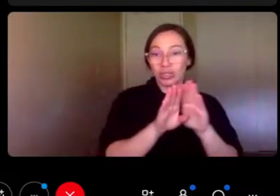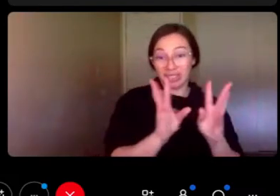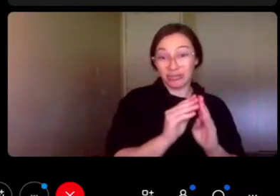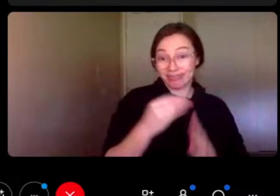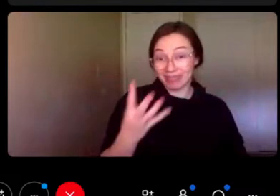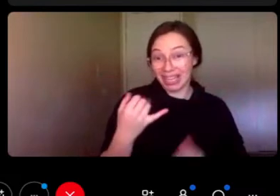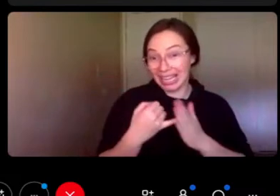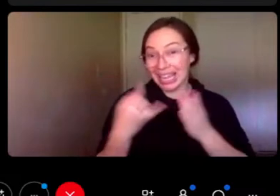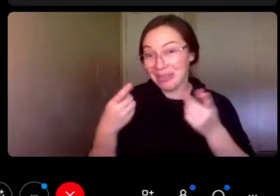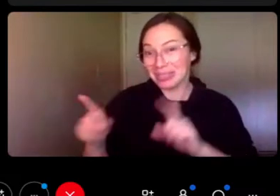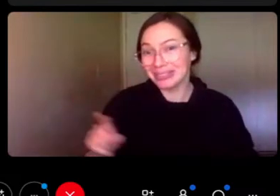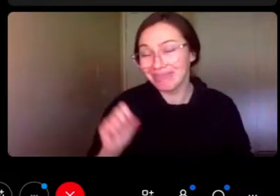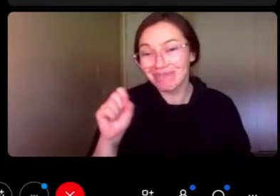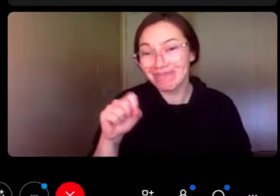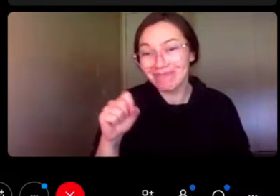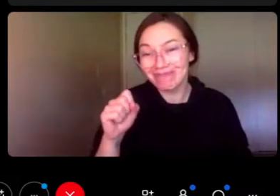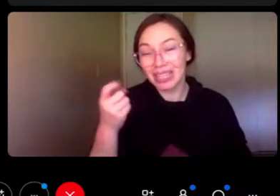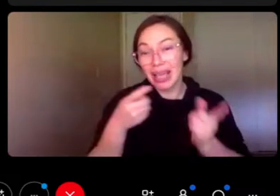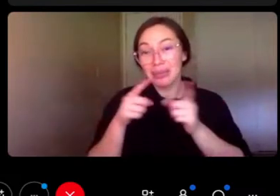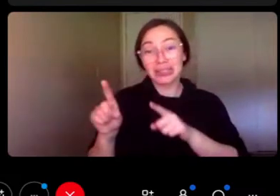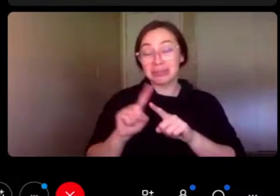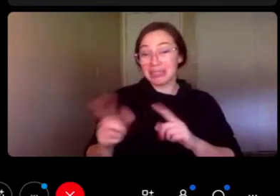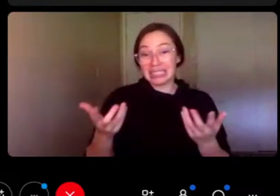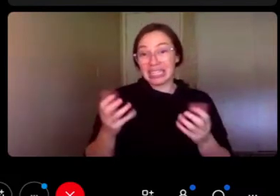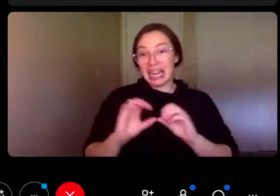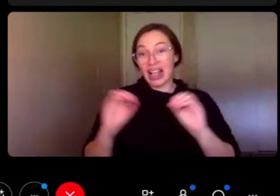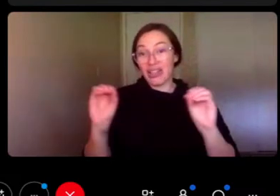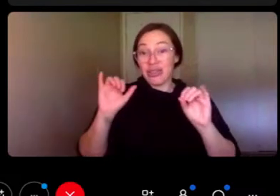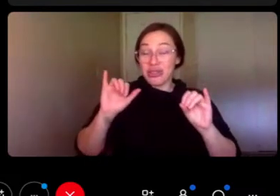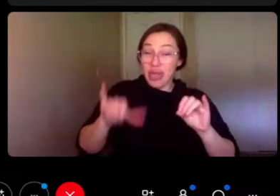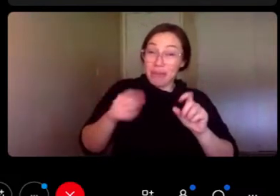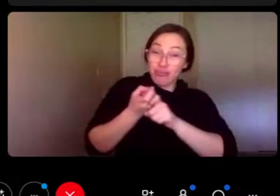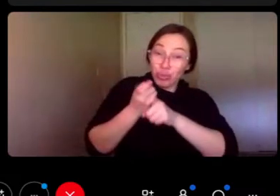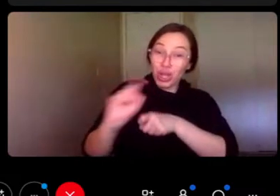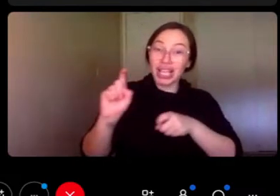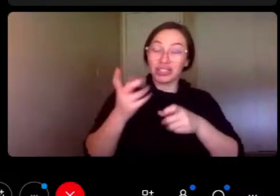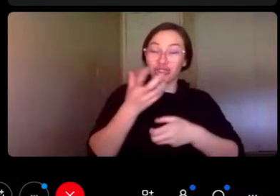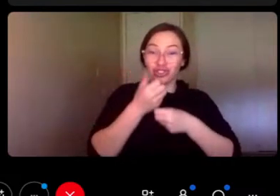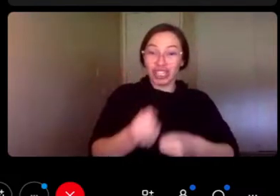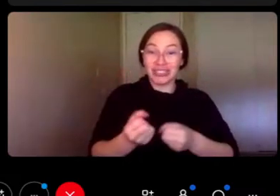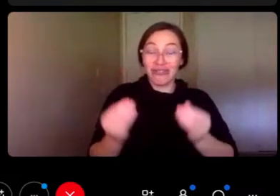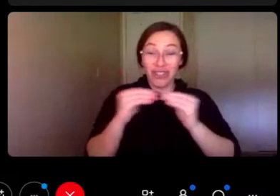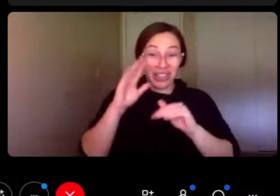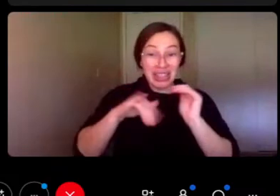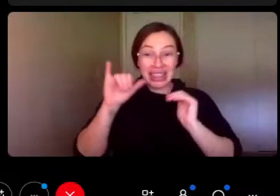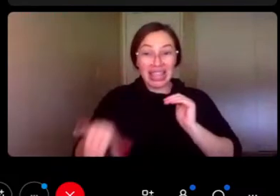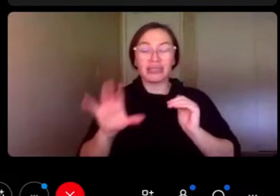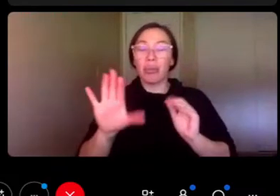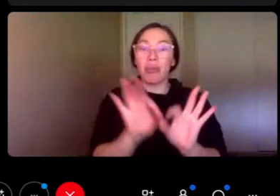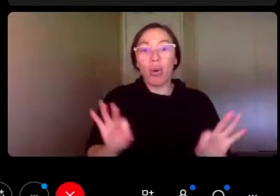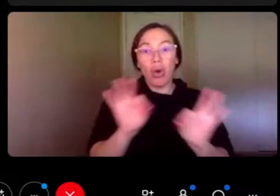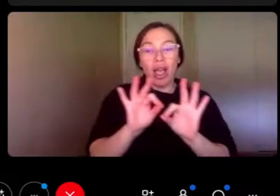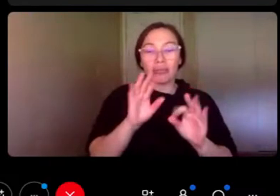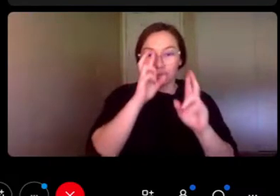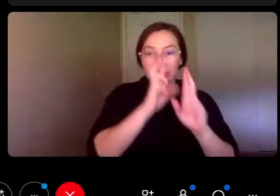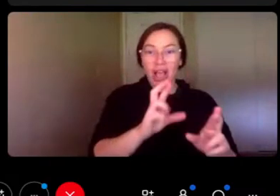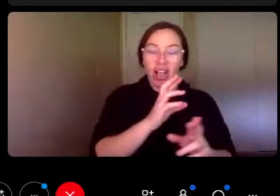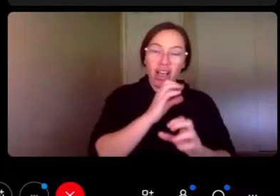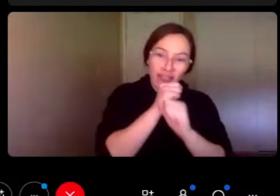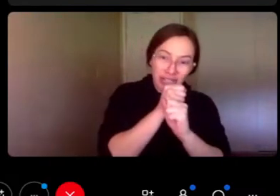happens. It happens. But there's nothing that breaks trust further. So it's so important to keep that confidential and